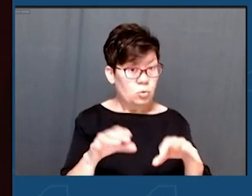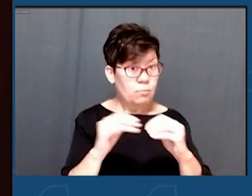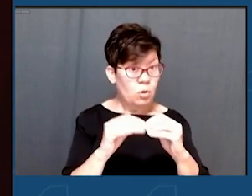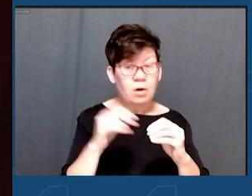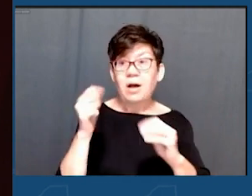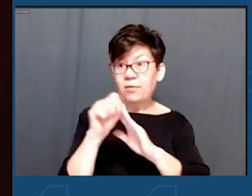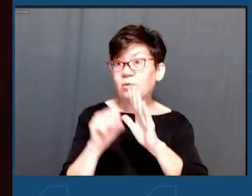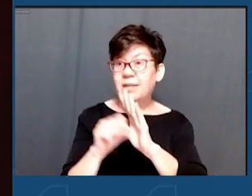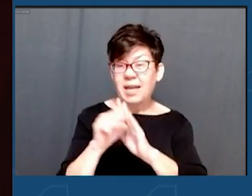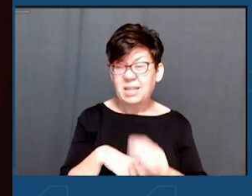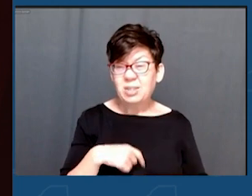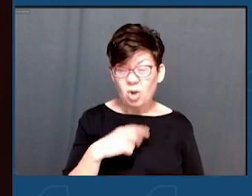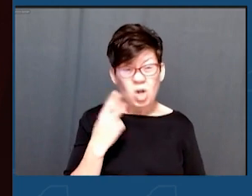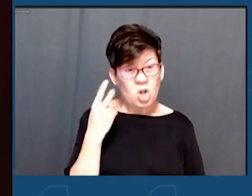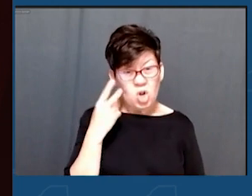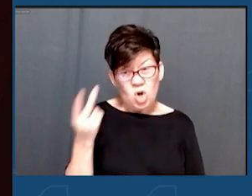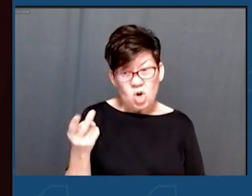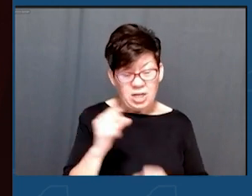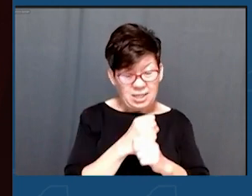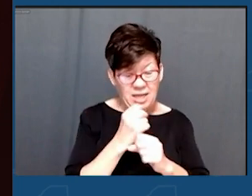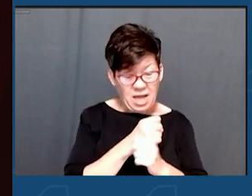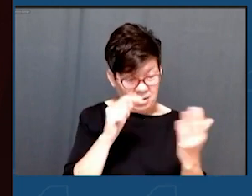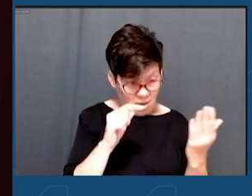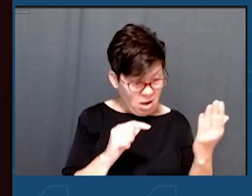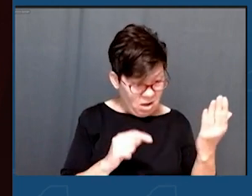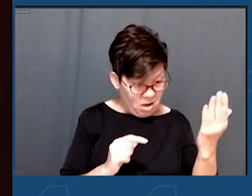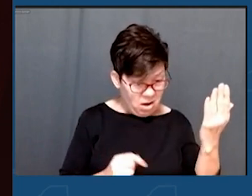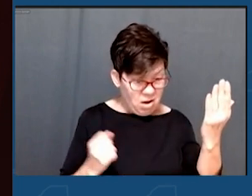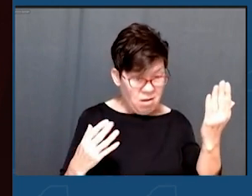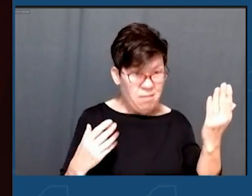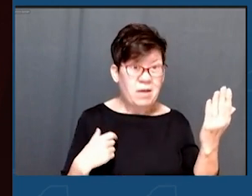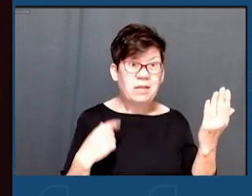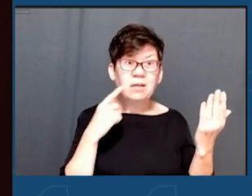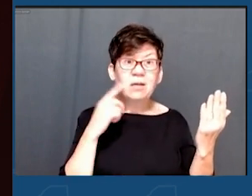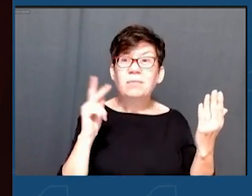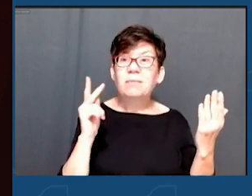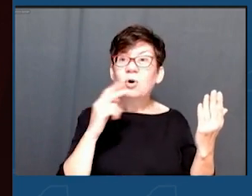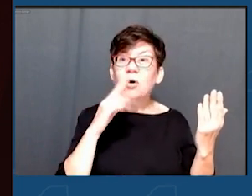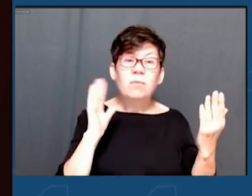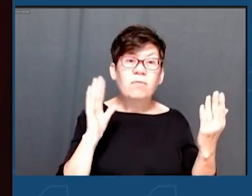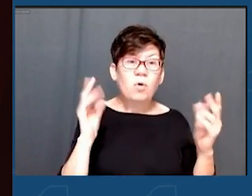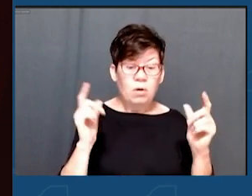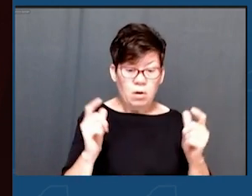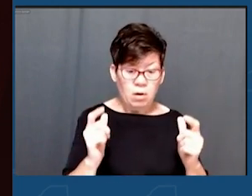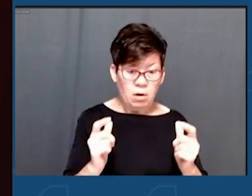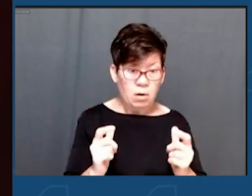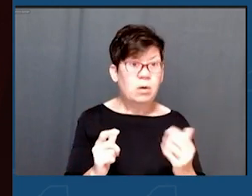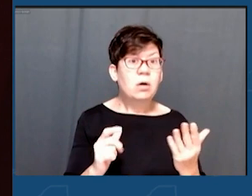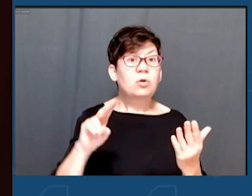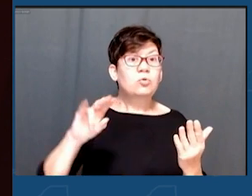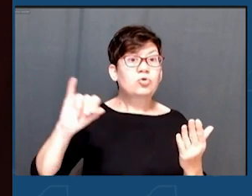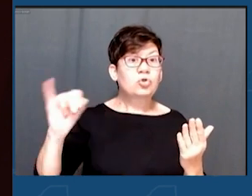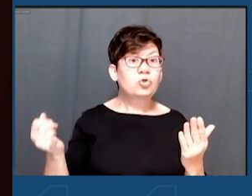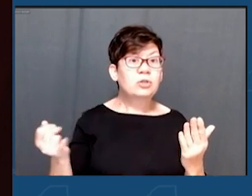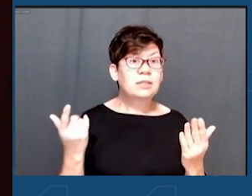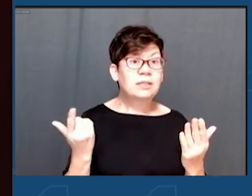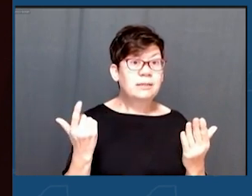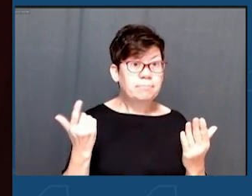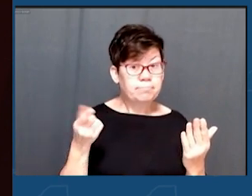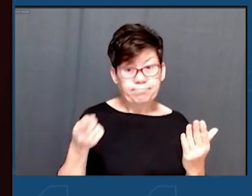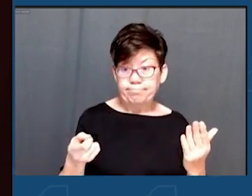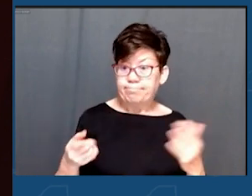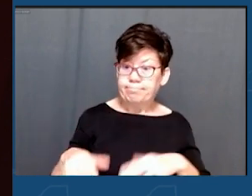have. You look at the statistics and see the states that we're losing people to. A lot of people living in New Jersey, for example, because they have